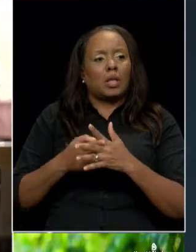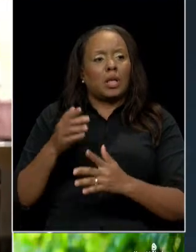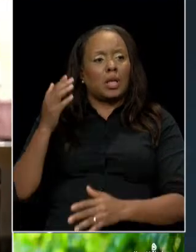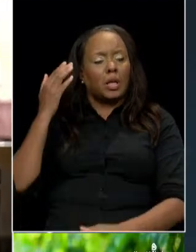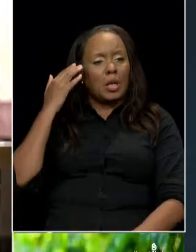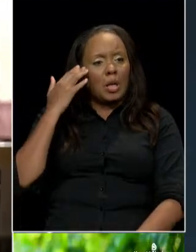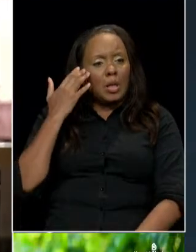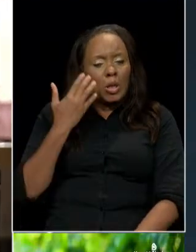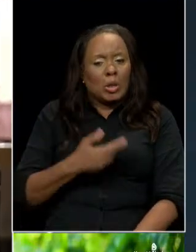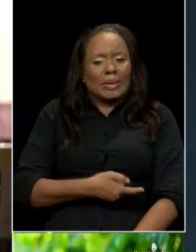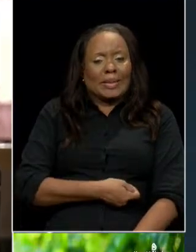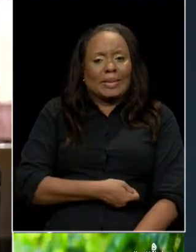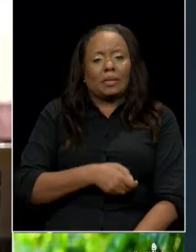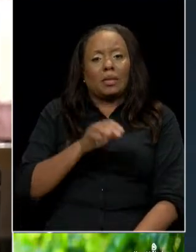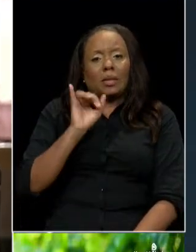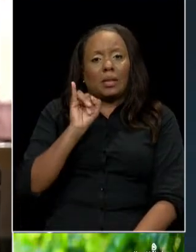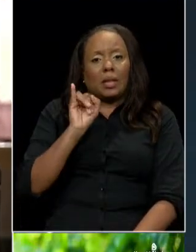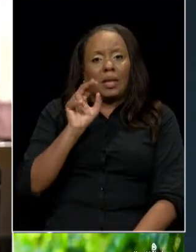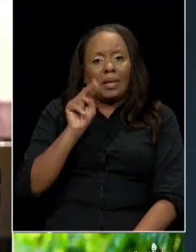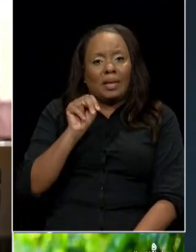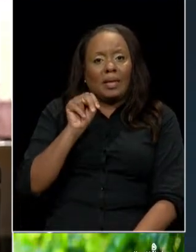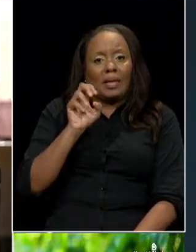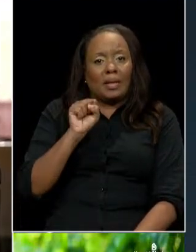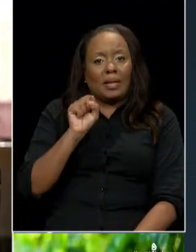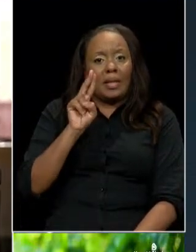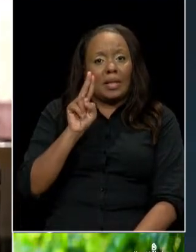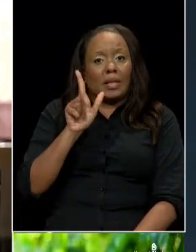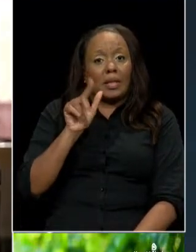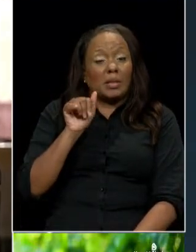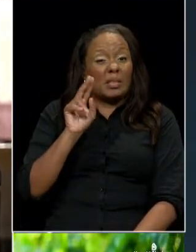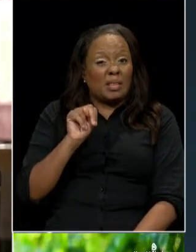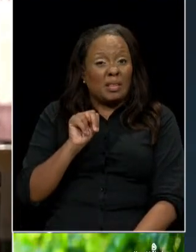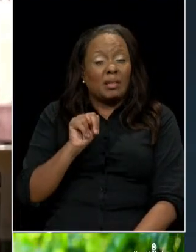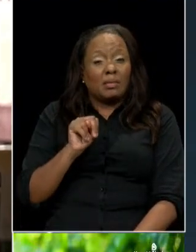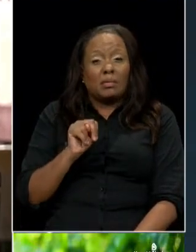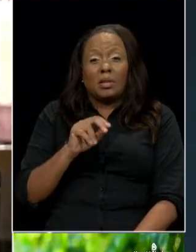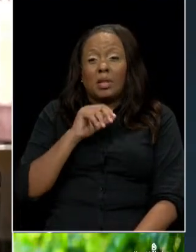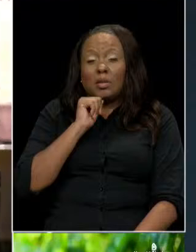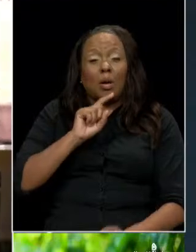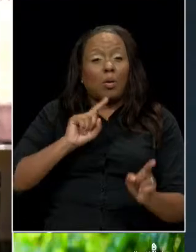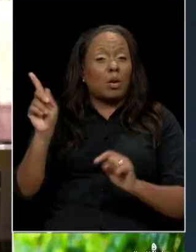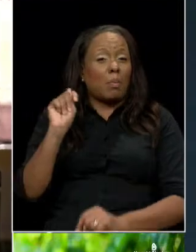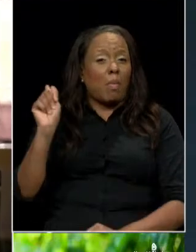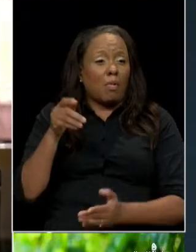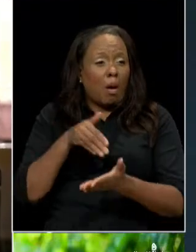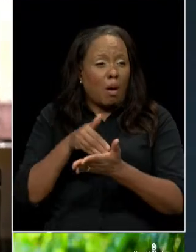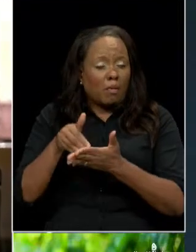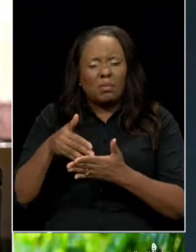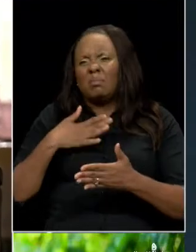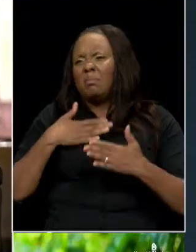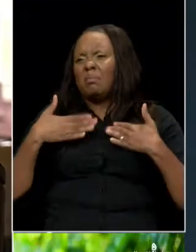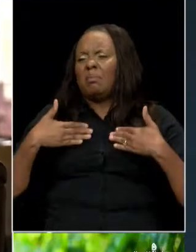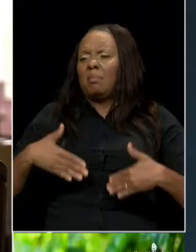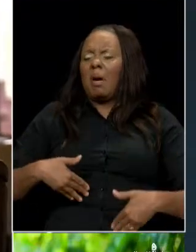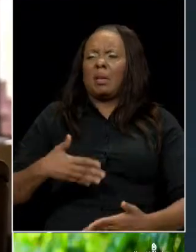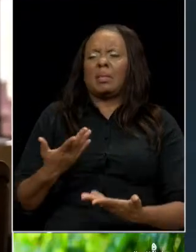frequent urination and things like that settled down. So, and the body seemed to be